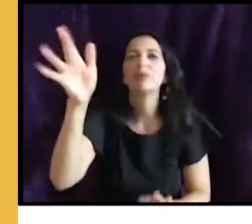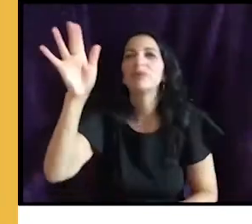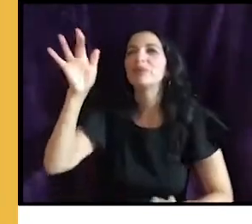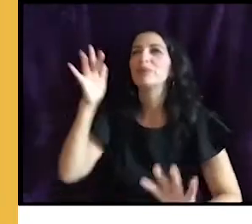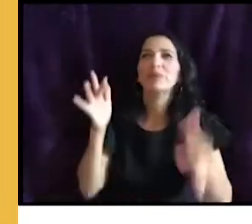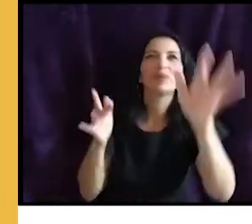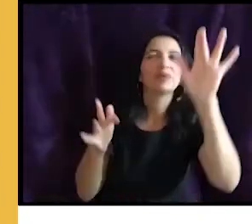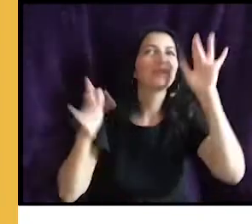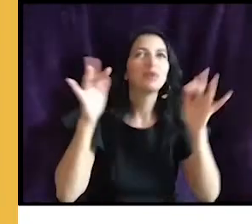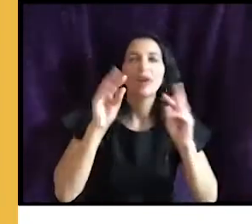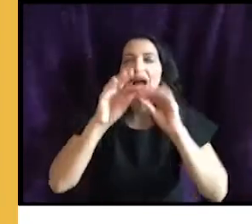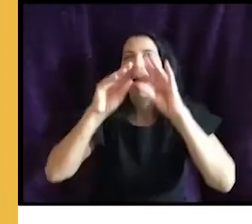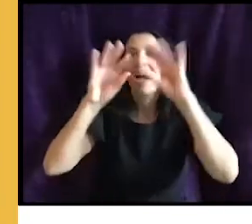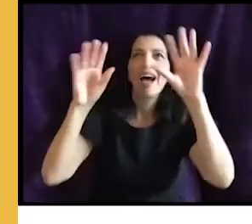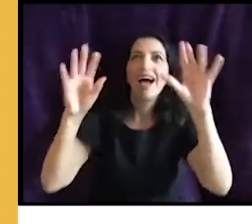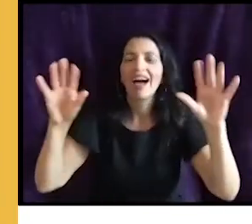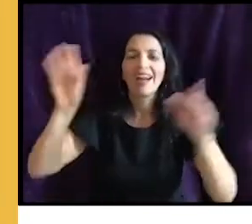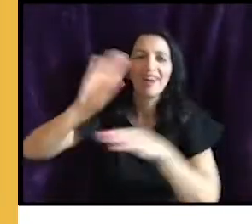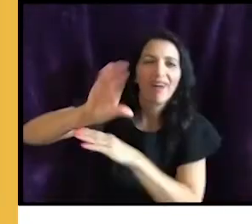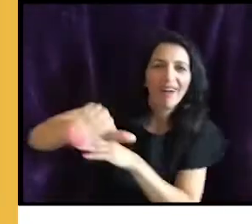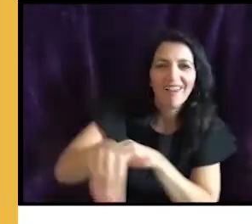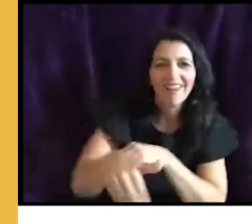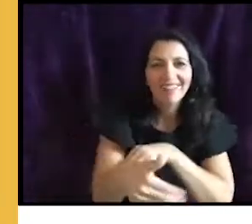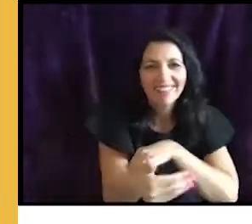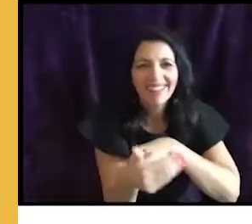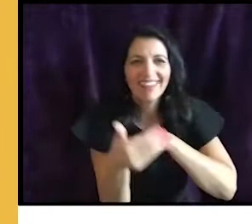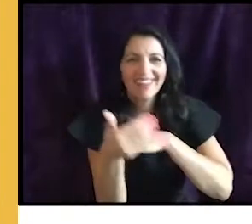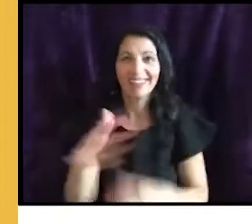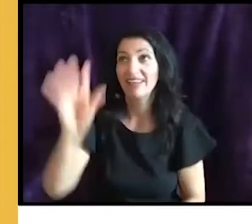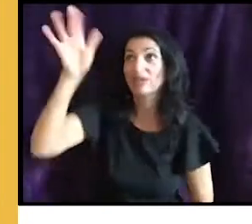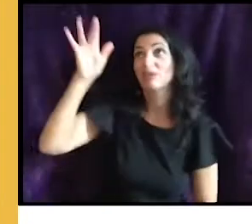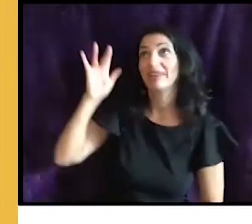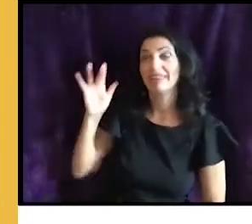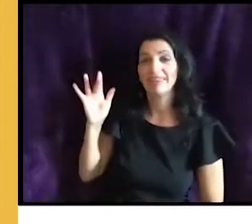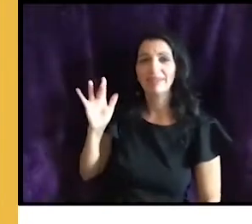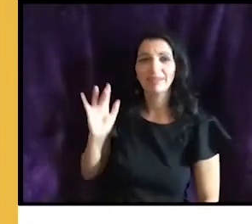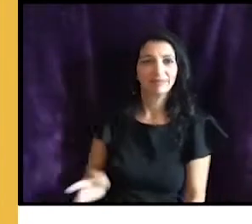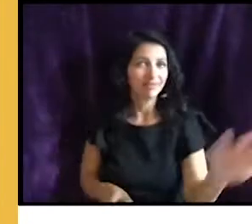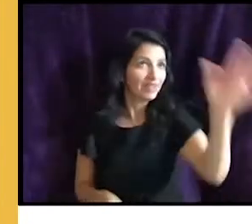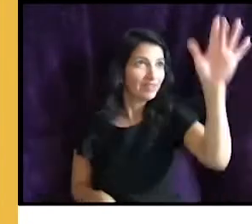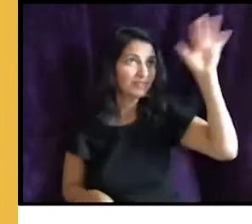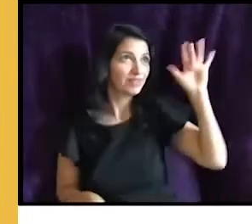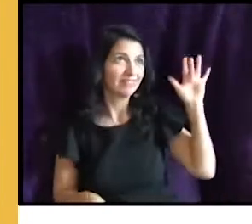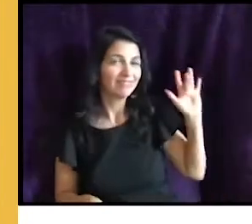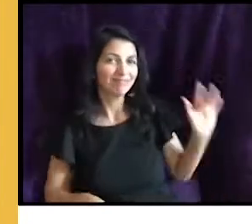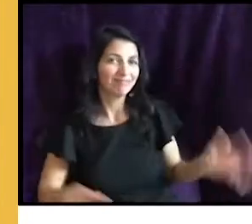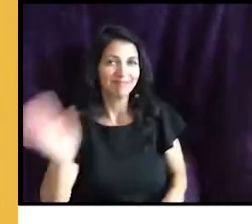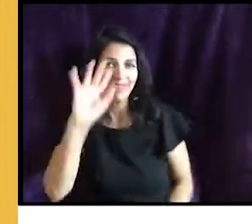Twinkle, twinkle all night long. Twinkle, twinkle all night long. Twinkle.